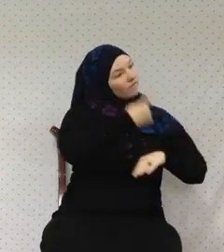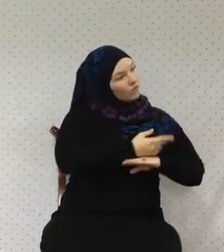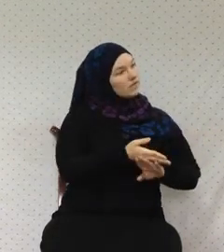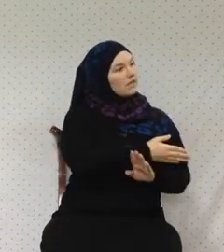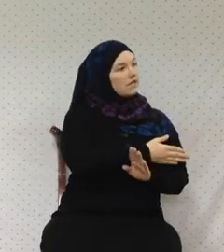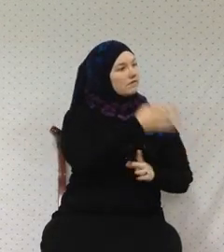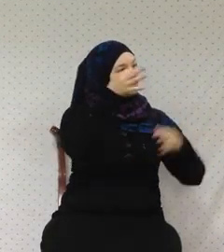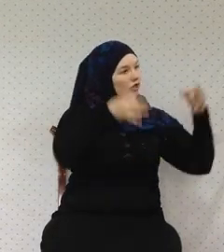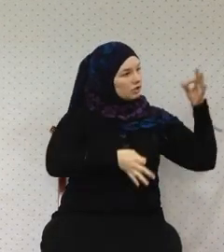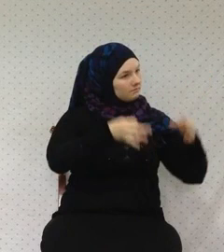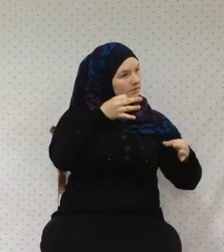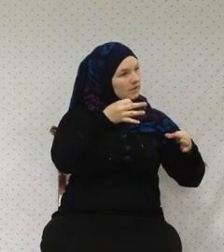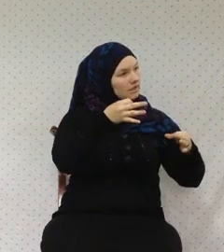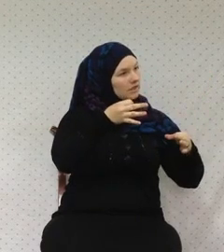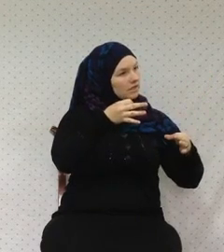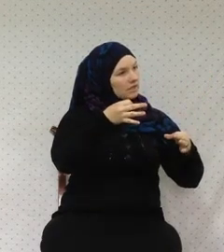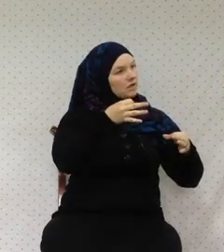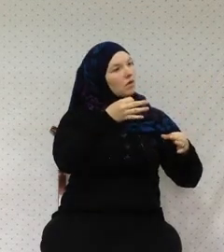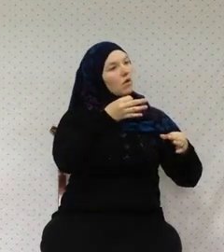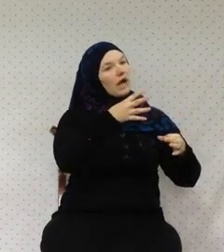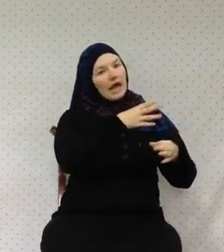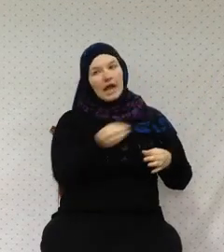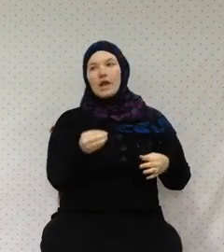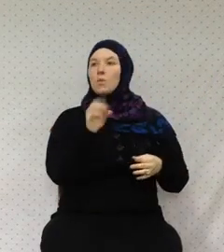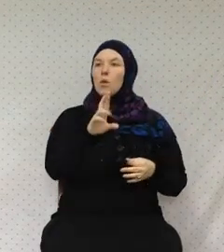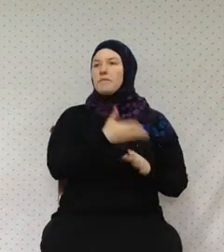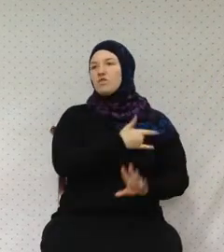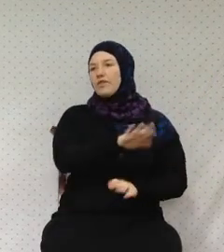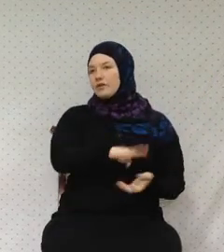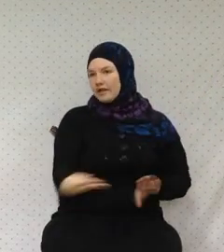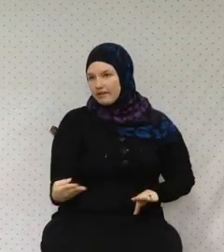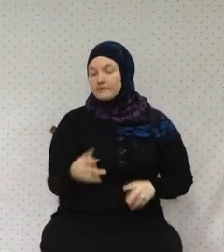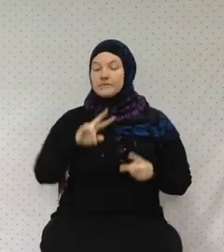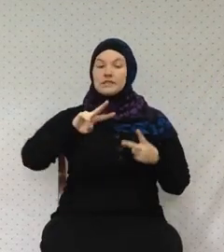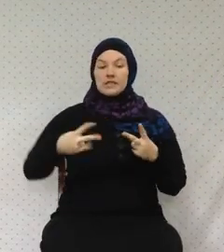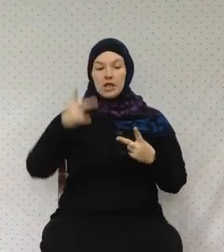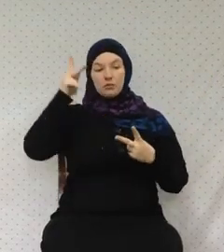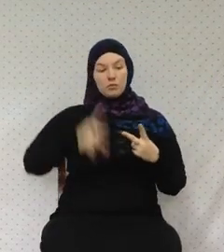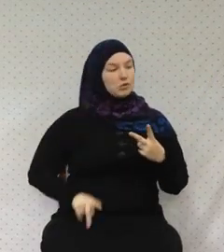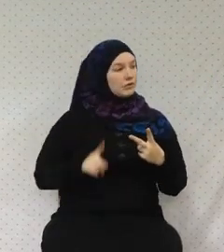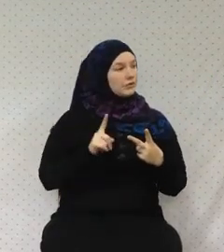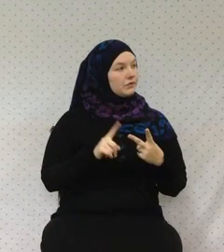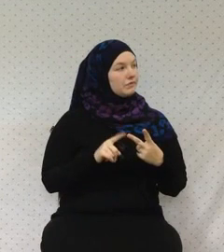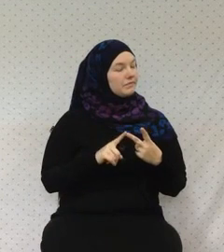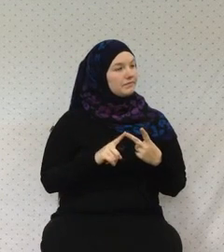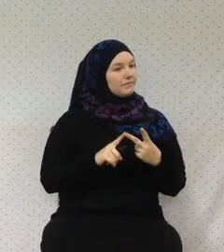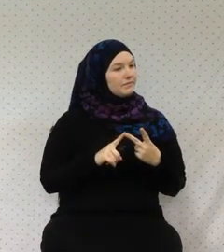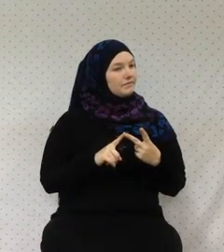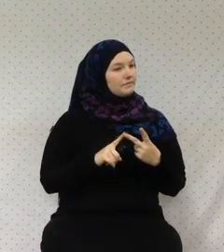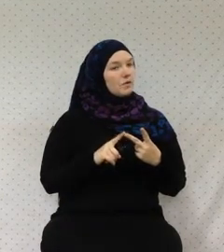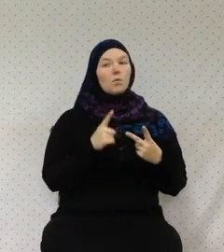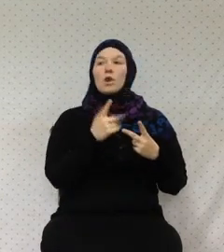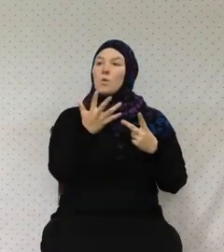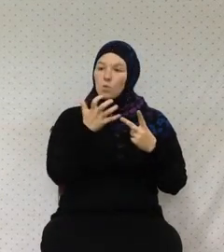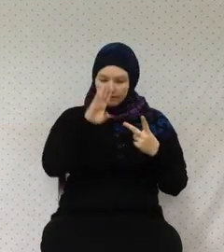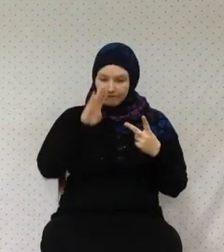day of judgment and or before their death. The second person, which what